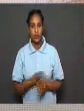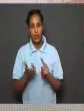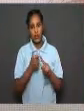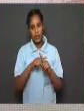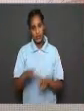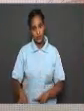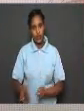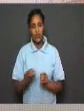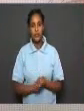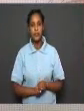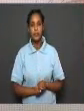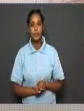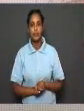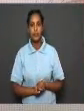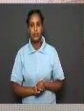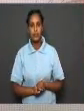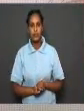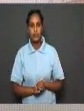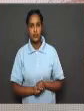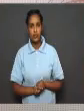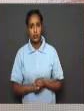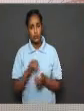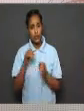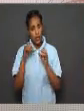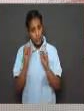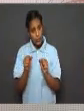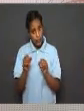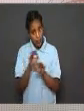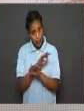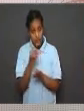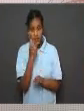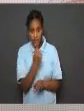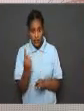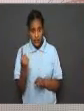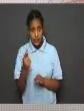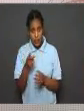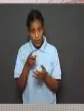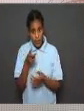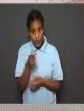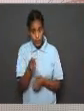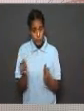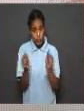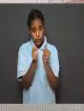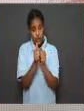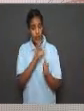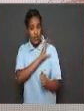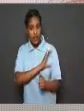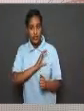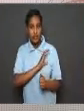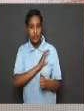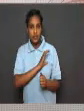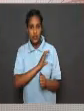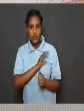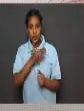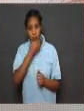Welcome back, students. Were you able to match each battery with the characteristics